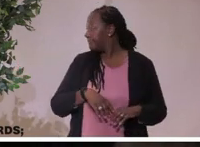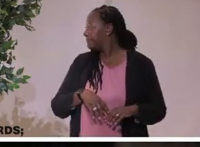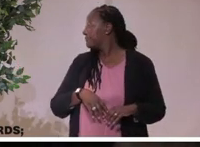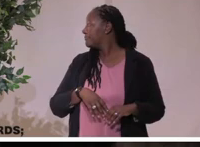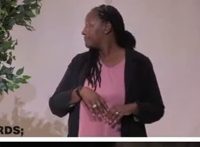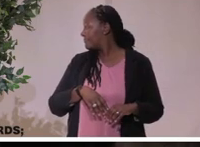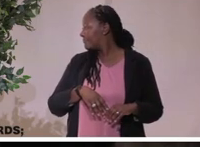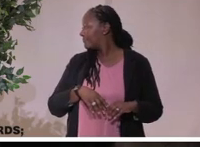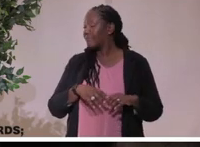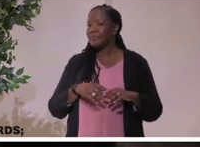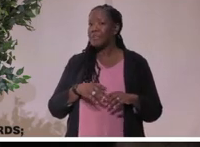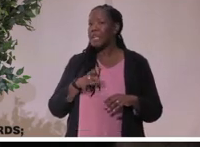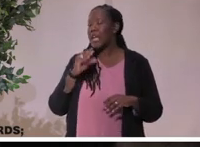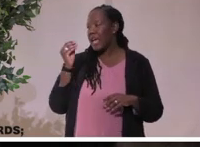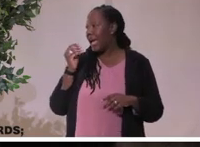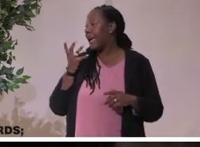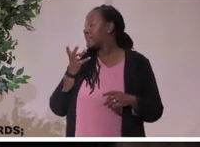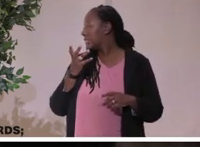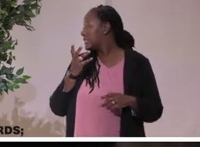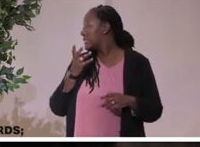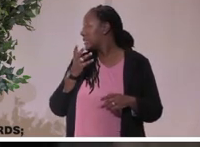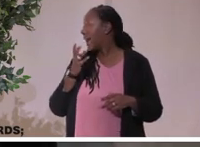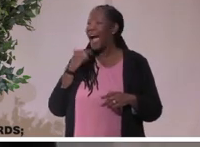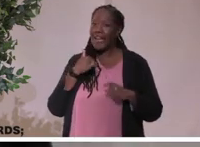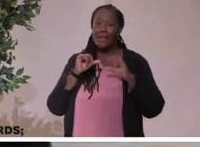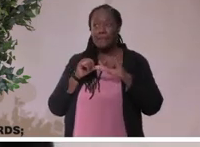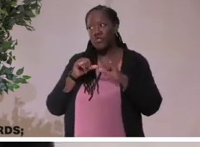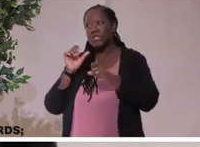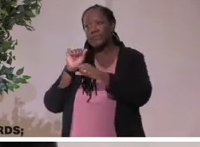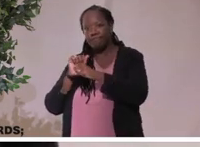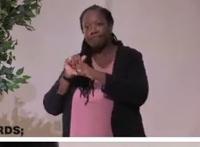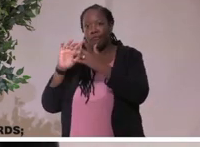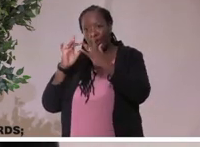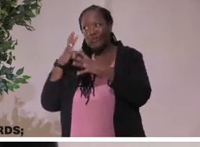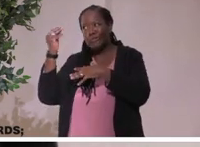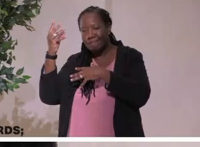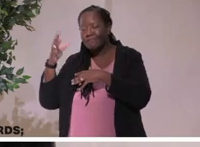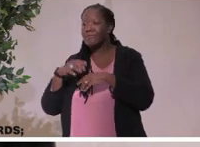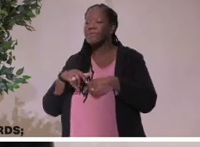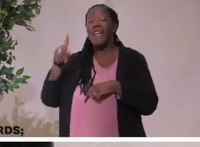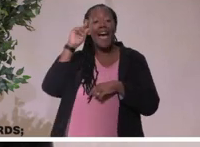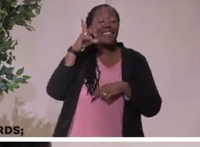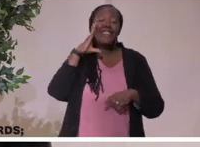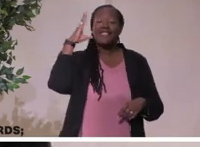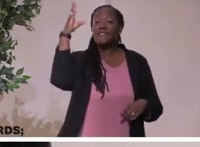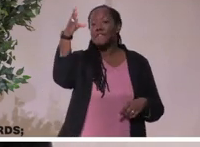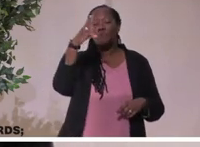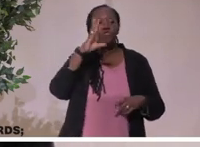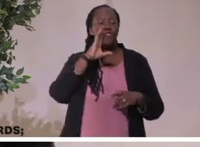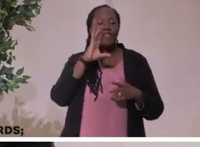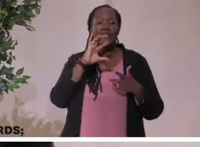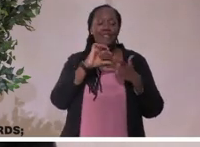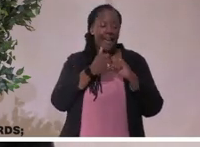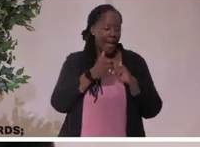Metaverse, and Web3. As you know, I keep mentioning it. I really think the future is about